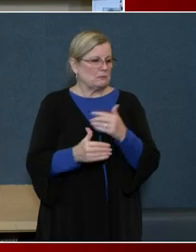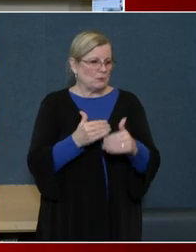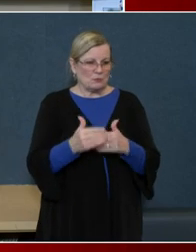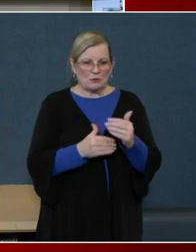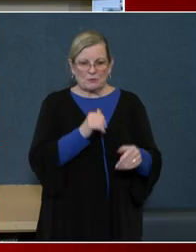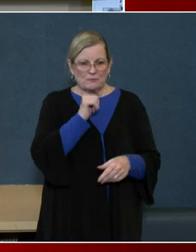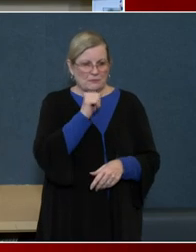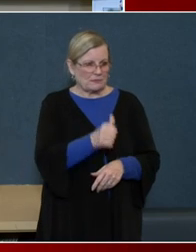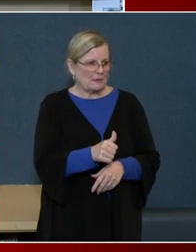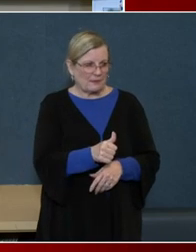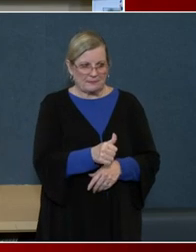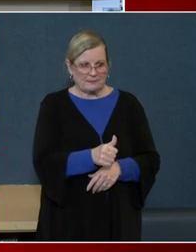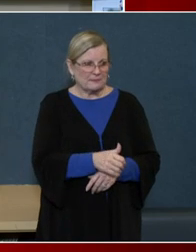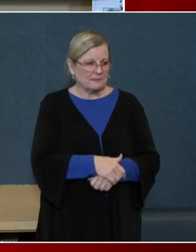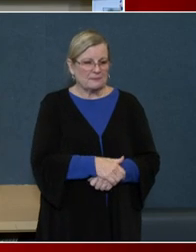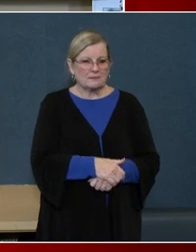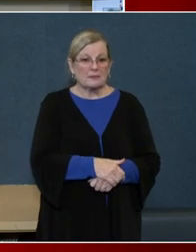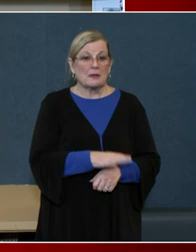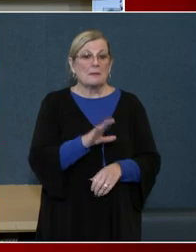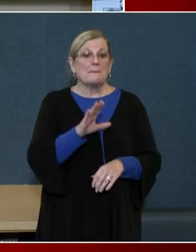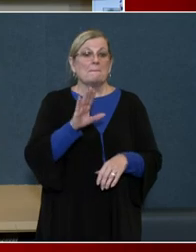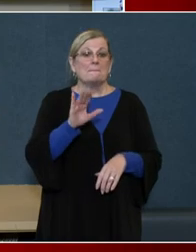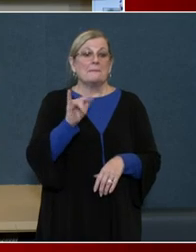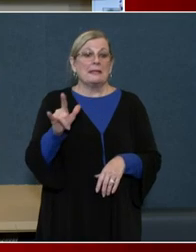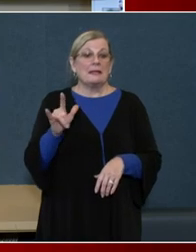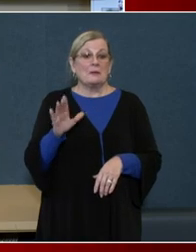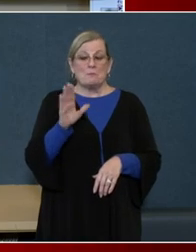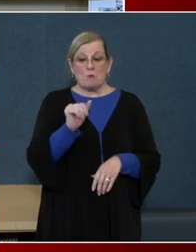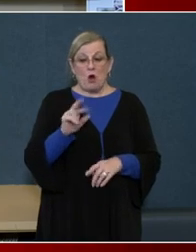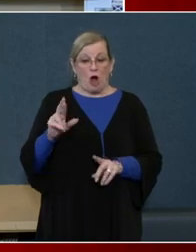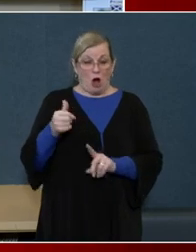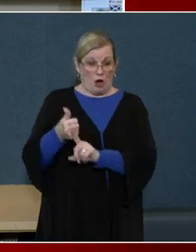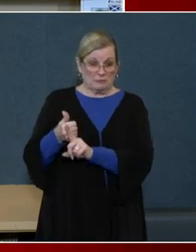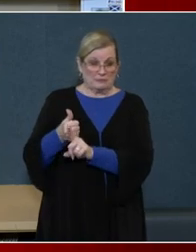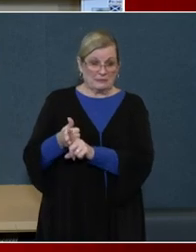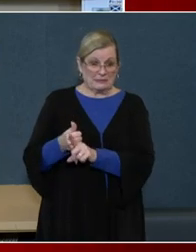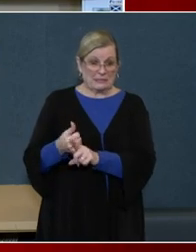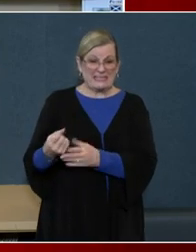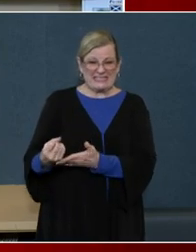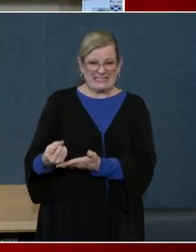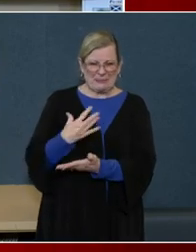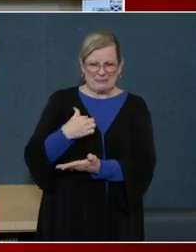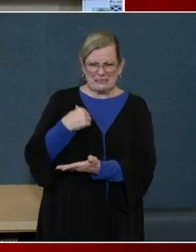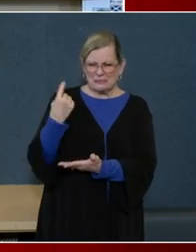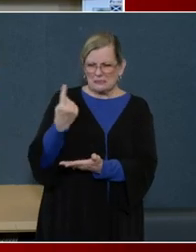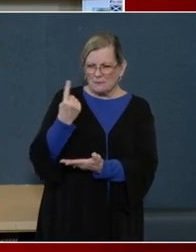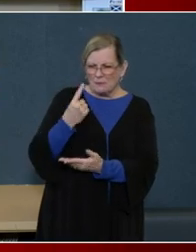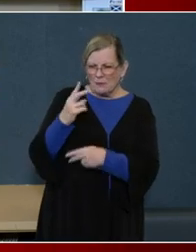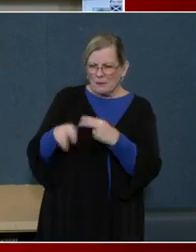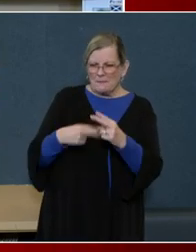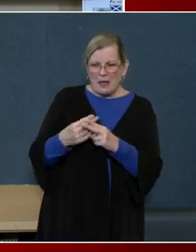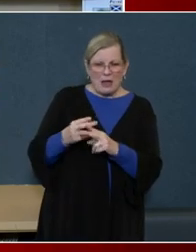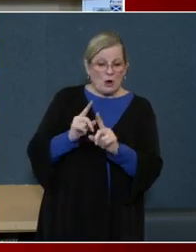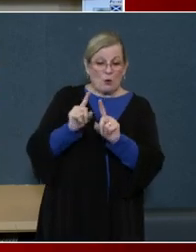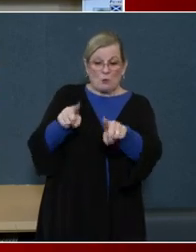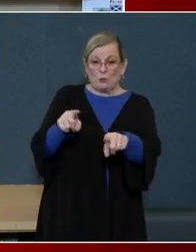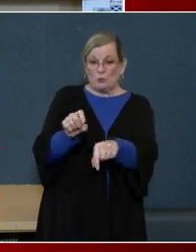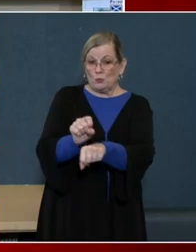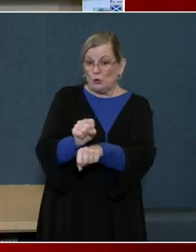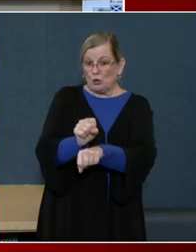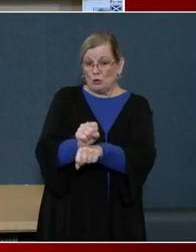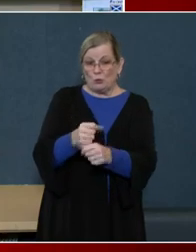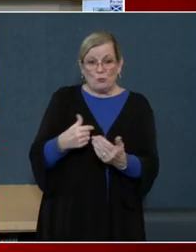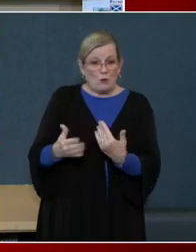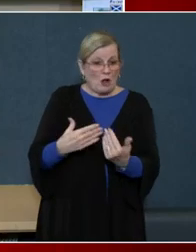contact. Bill Barr said he's not going to quarantine and tends to show up for work. What are you going to do to enforce the public